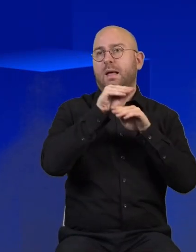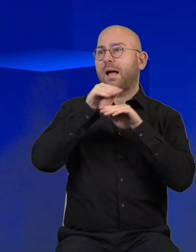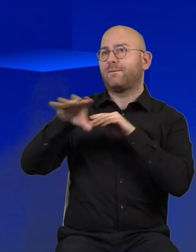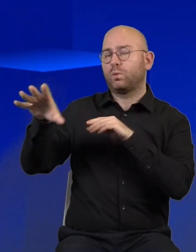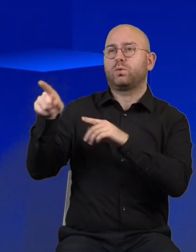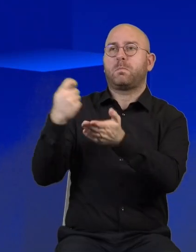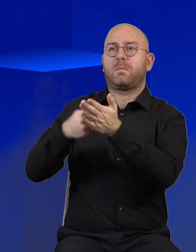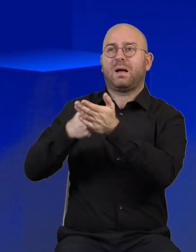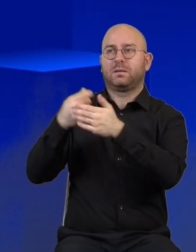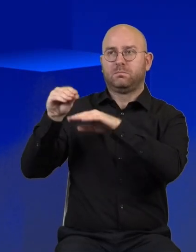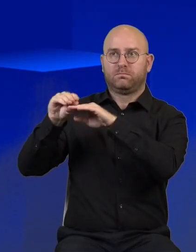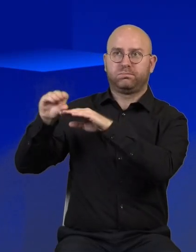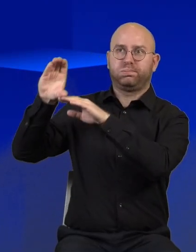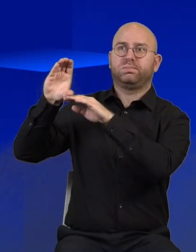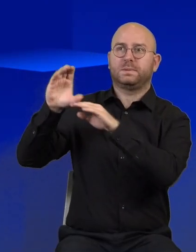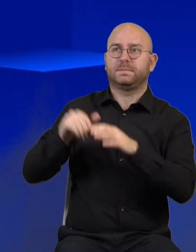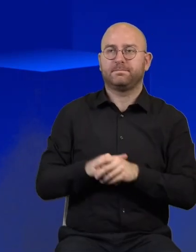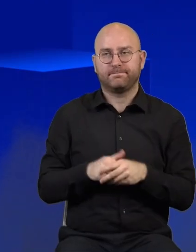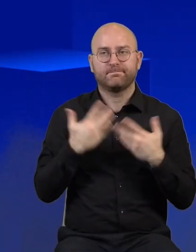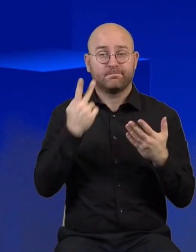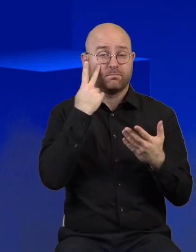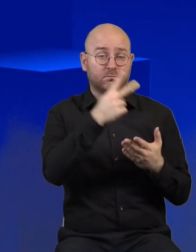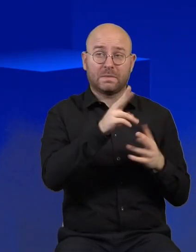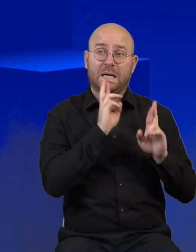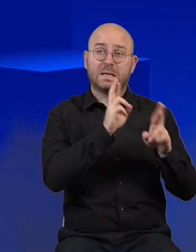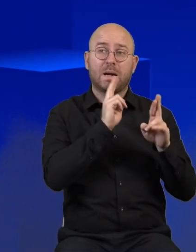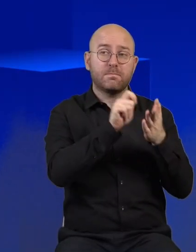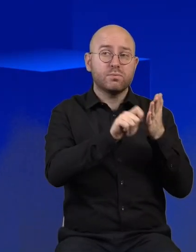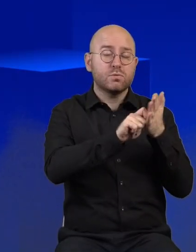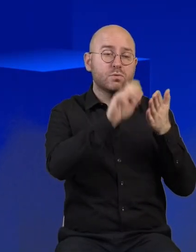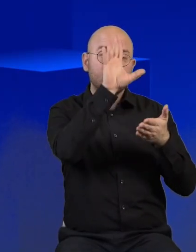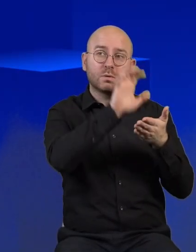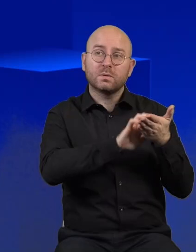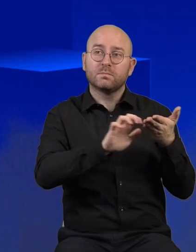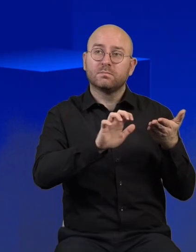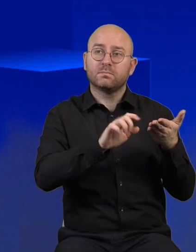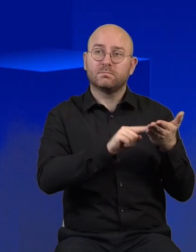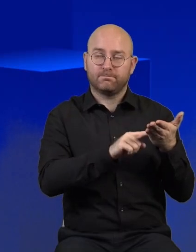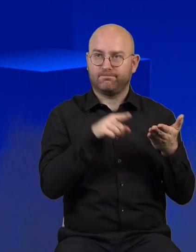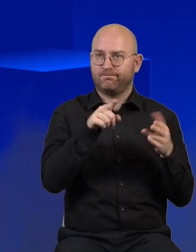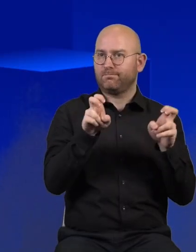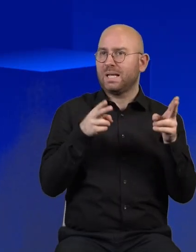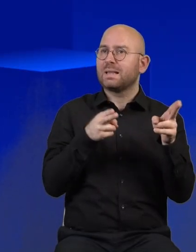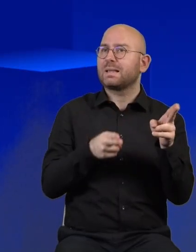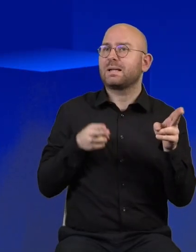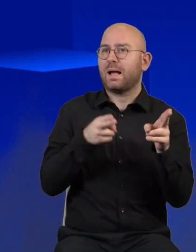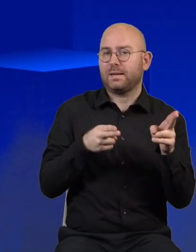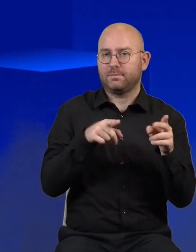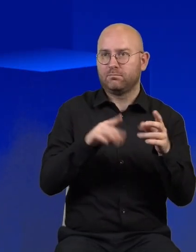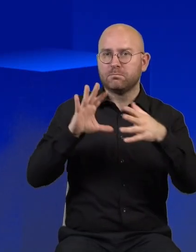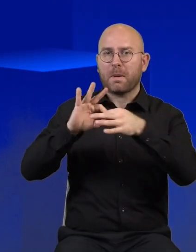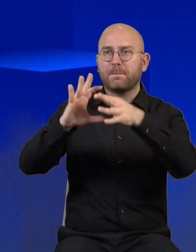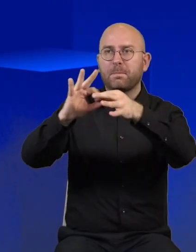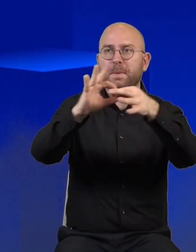Passenger rail performance, this is an area which needs to be developed.